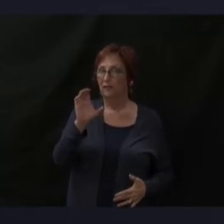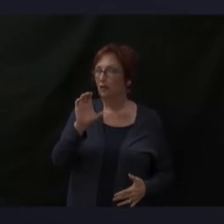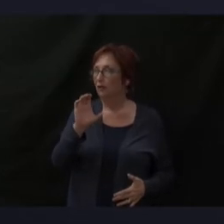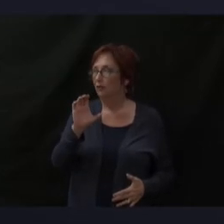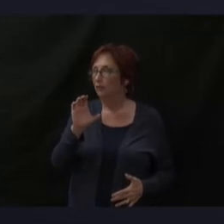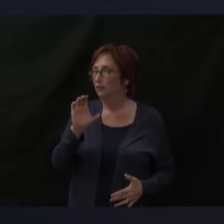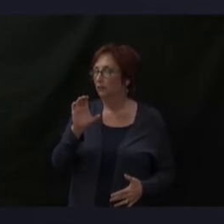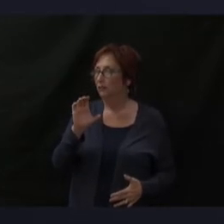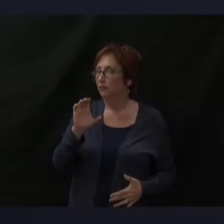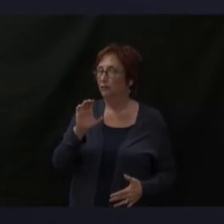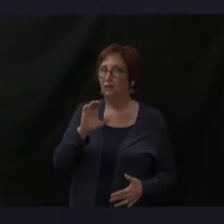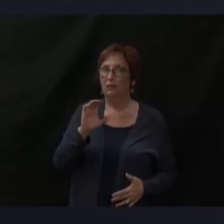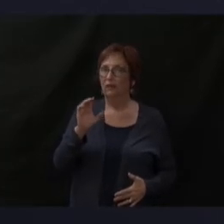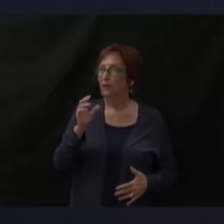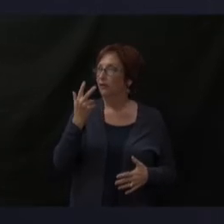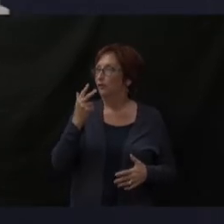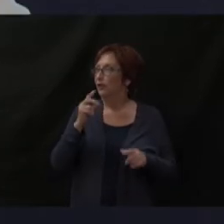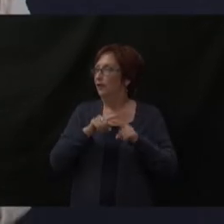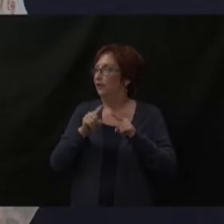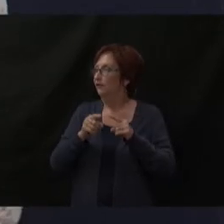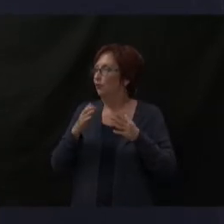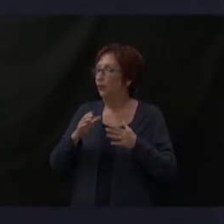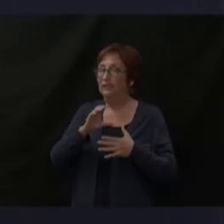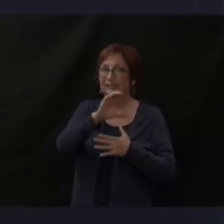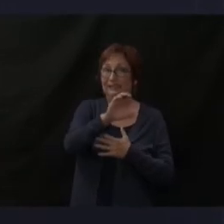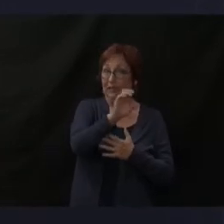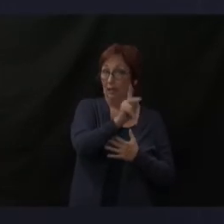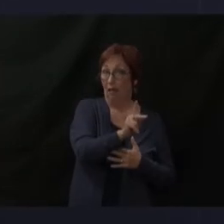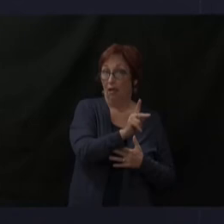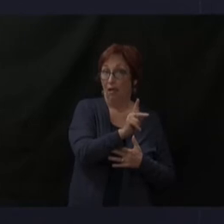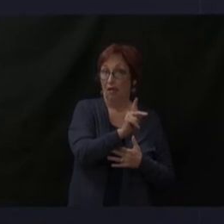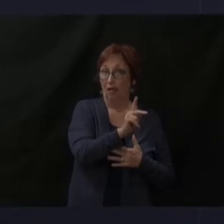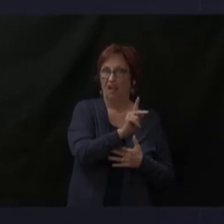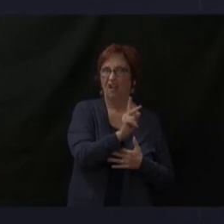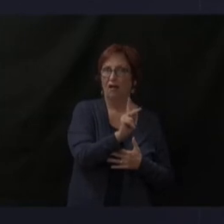tell me what the three ways are? Yes. C-K.